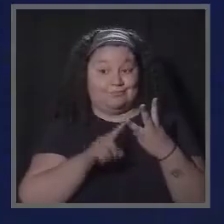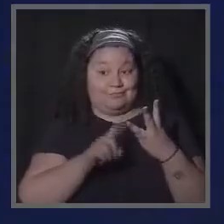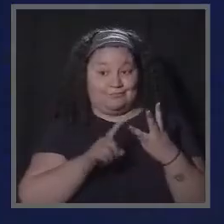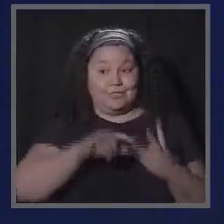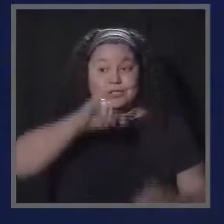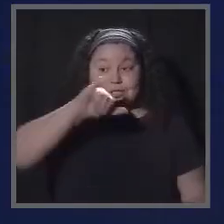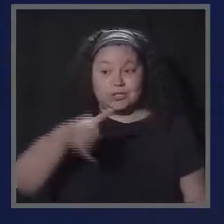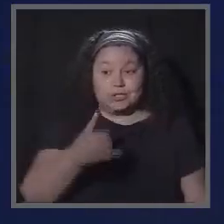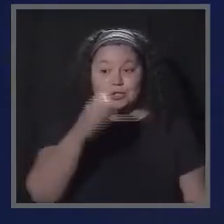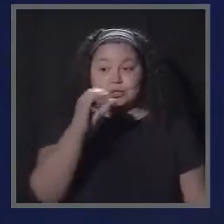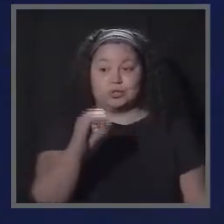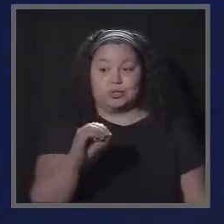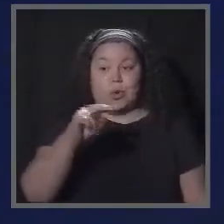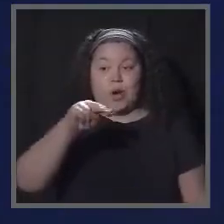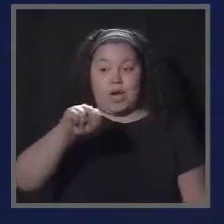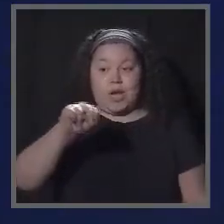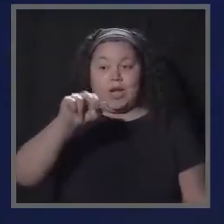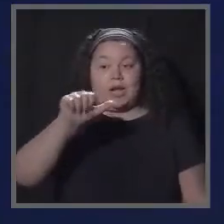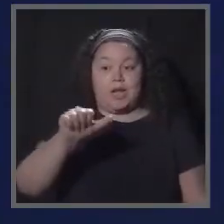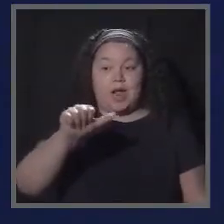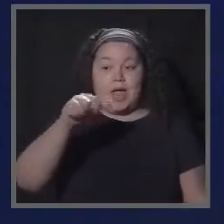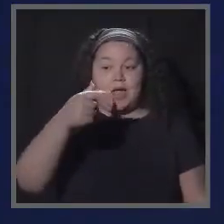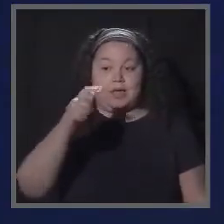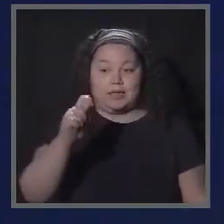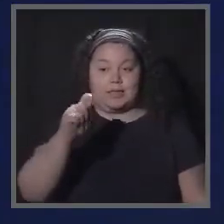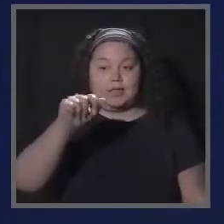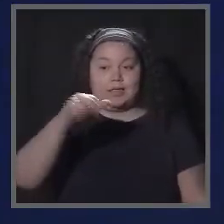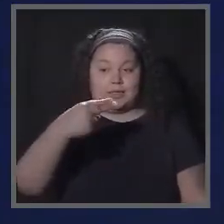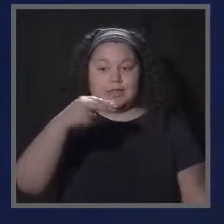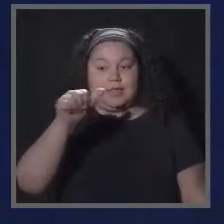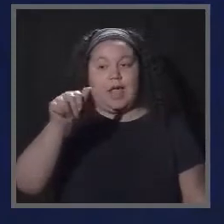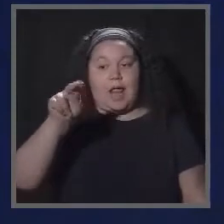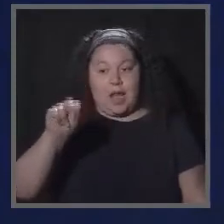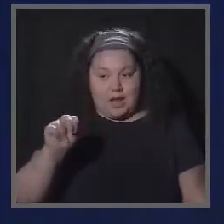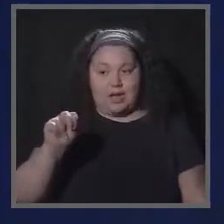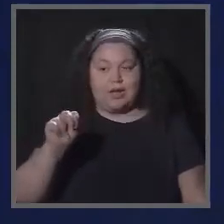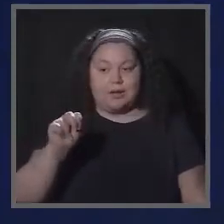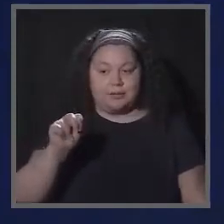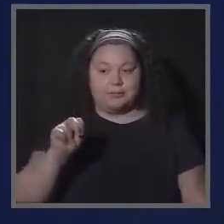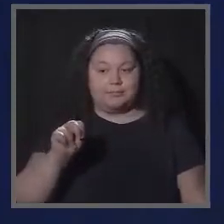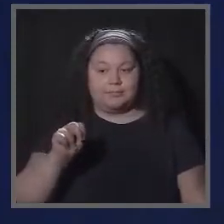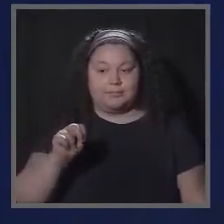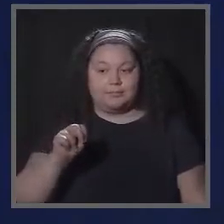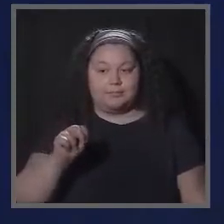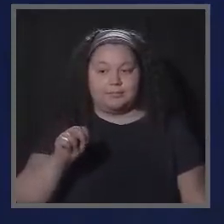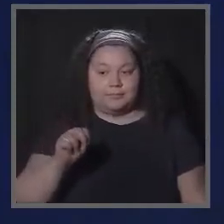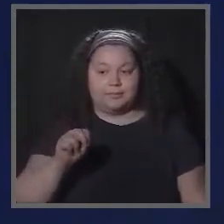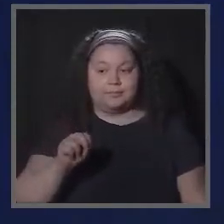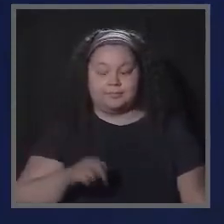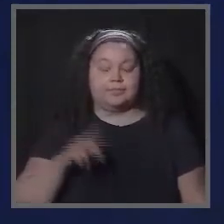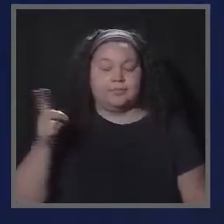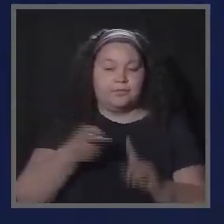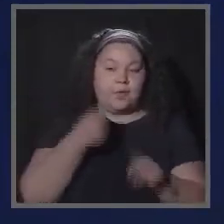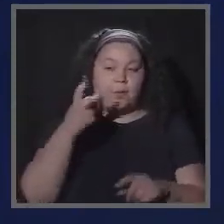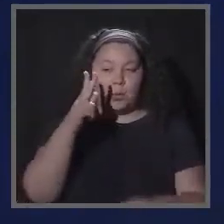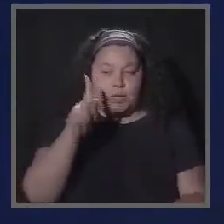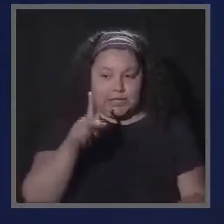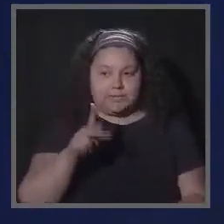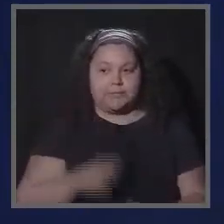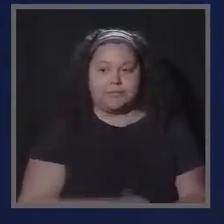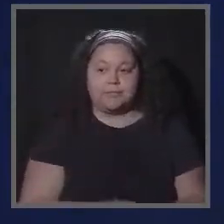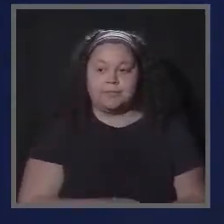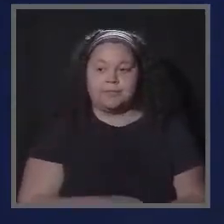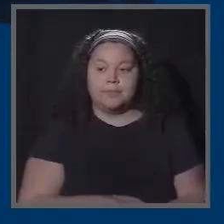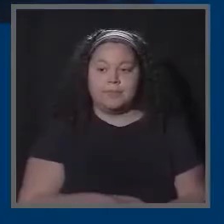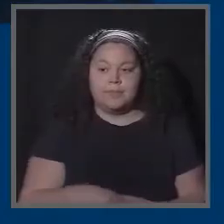the King's College in London. And I will let you introduce yourselves in a couple of minutes, and I